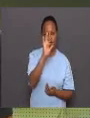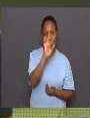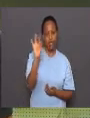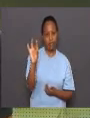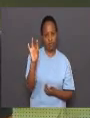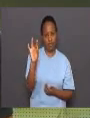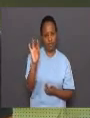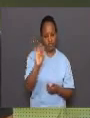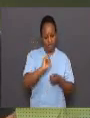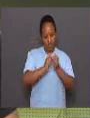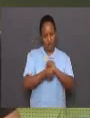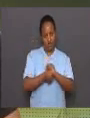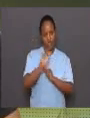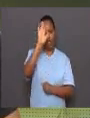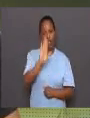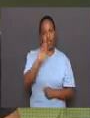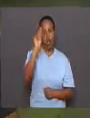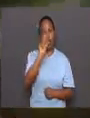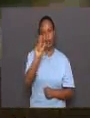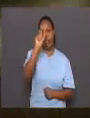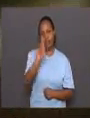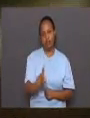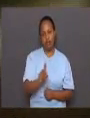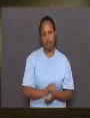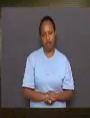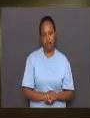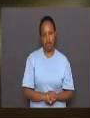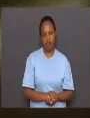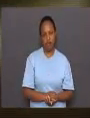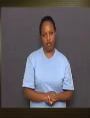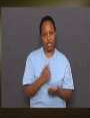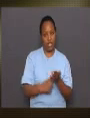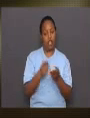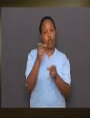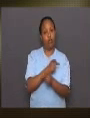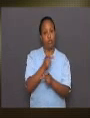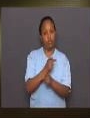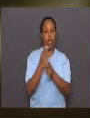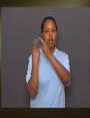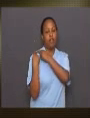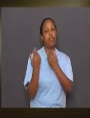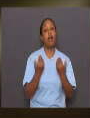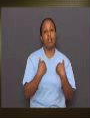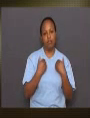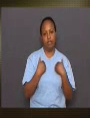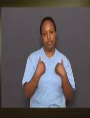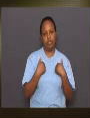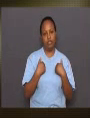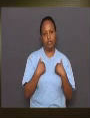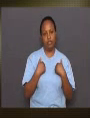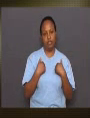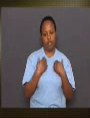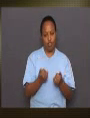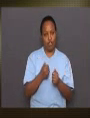it moved to Gambia. The Commission is responsible for the